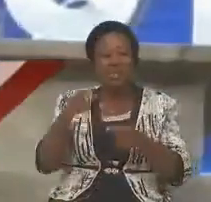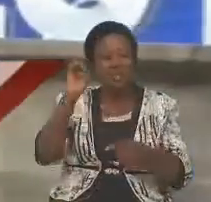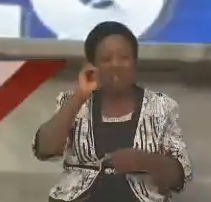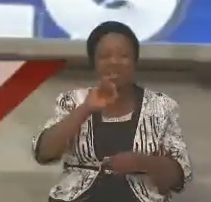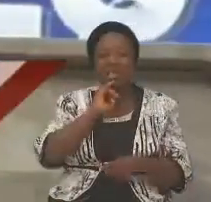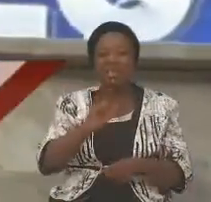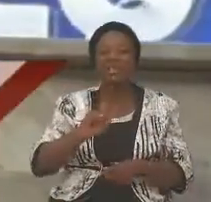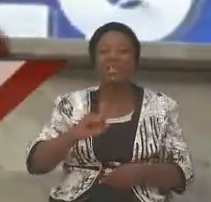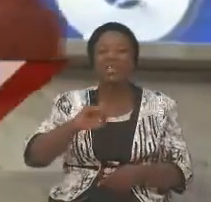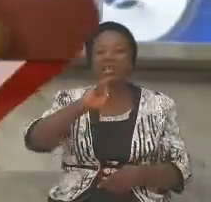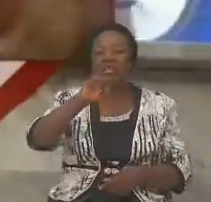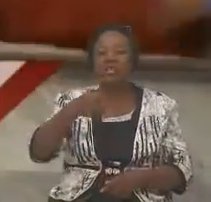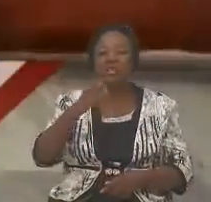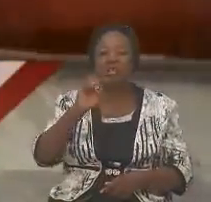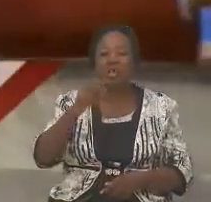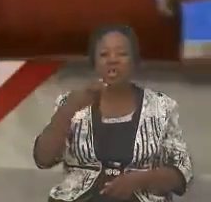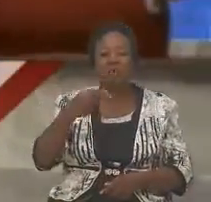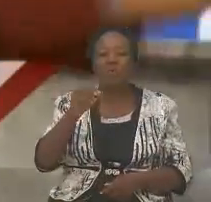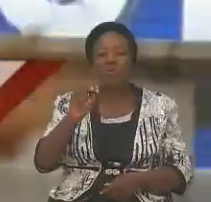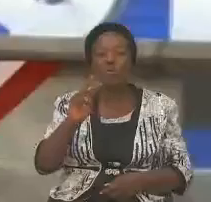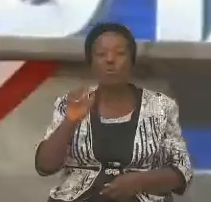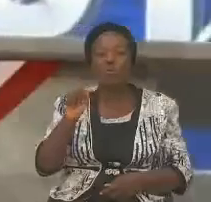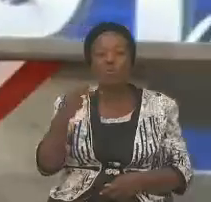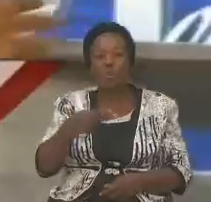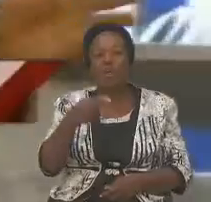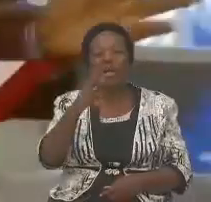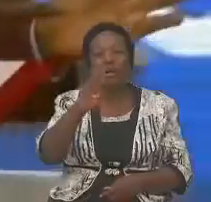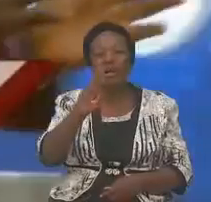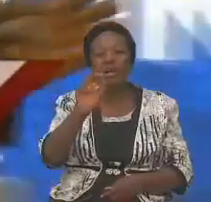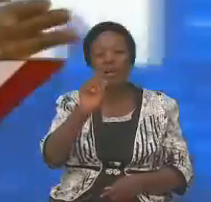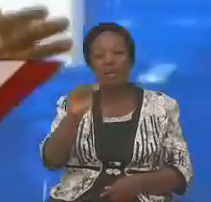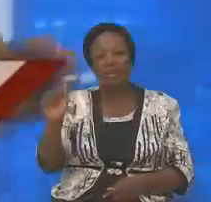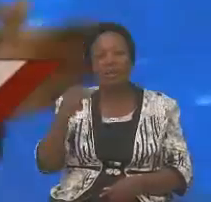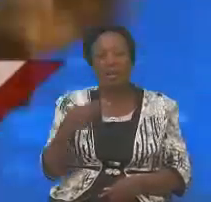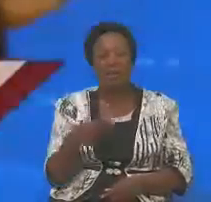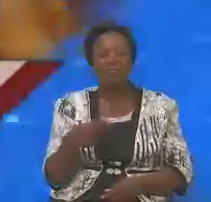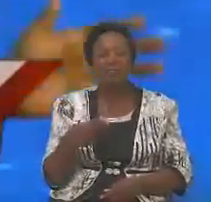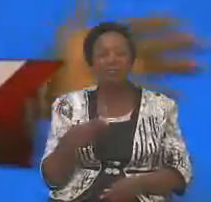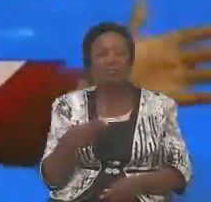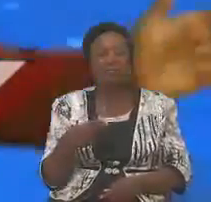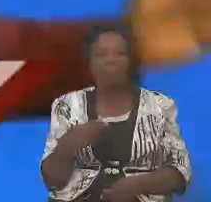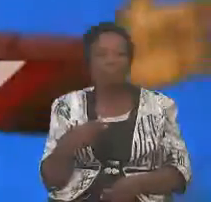Jehovah Raha, and we have the plenitude. When you say something is